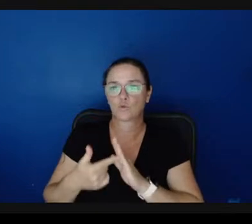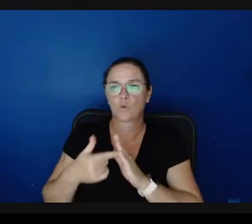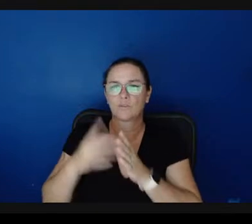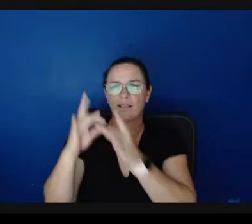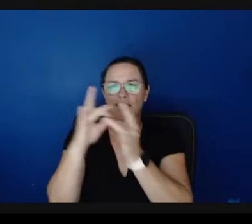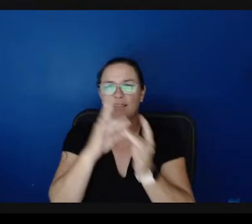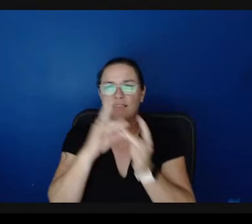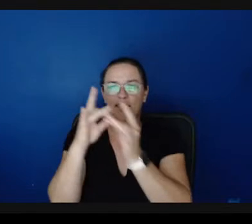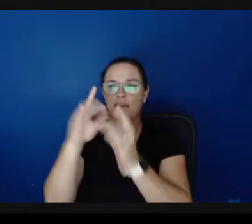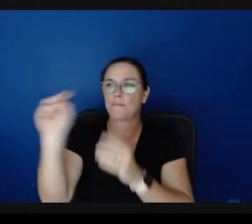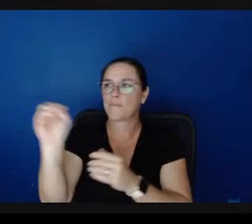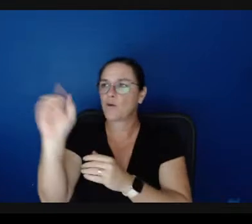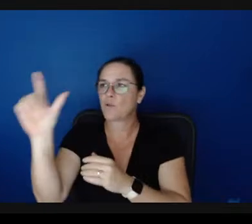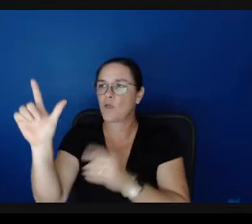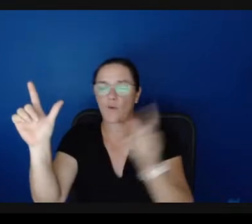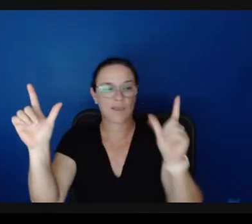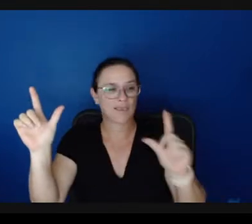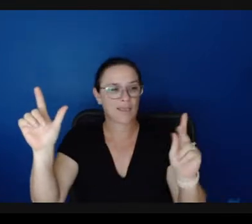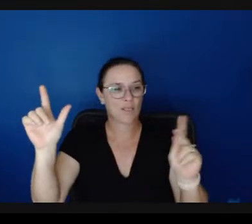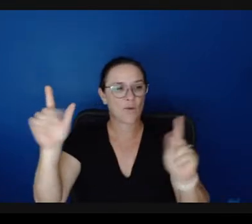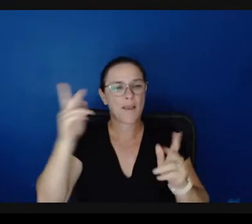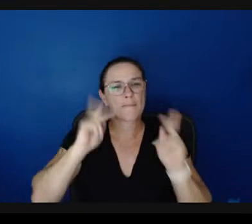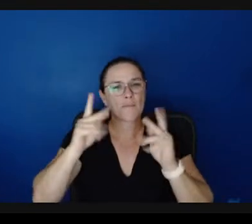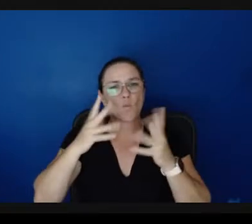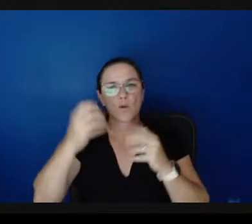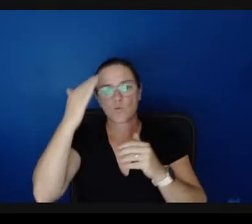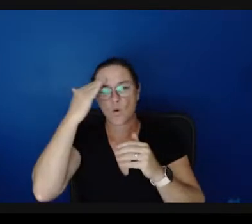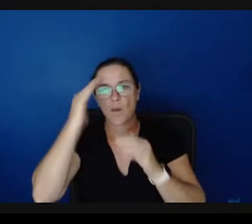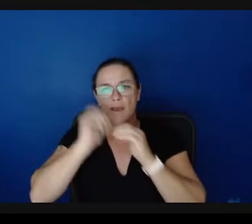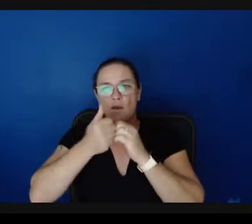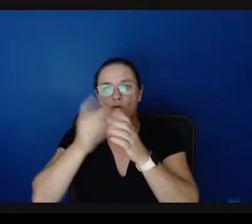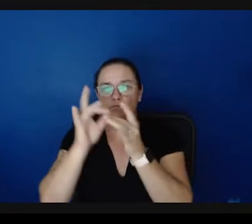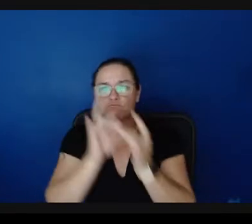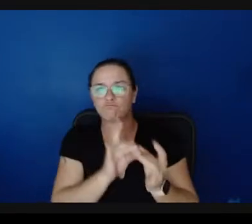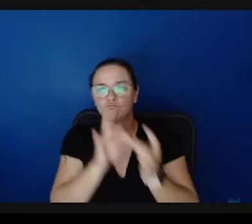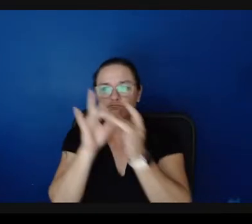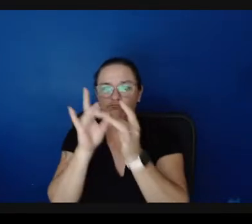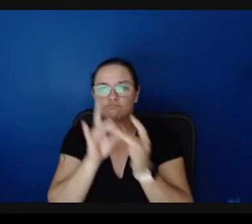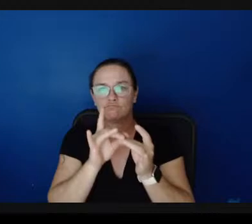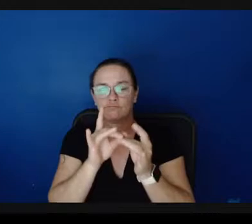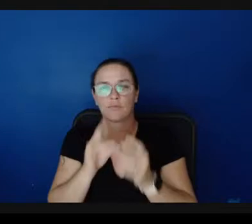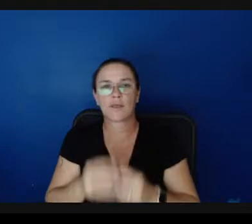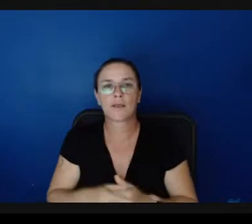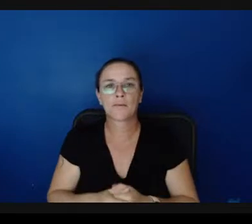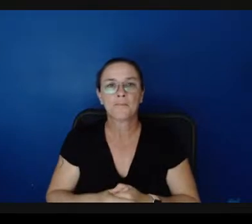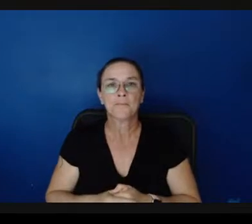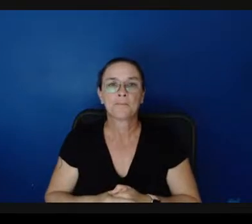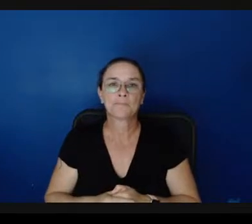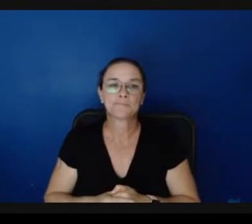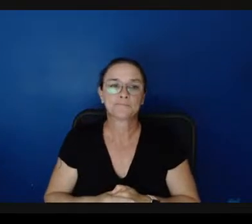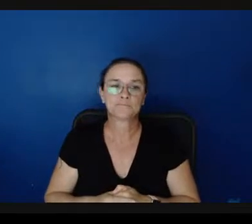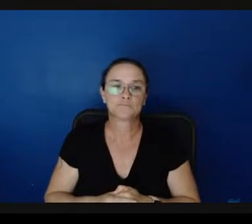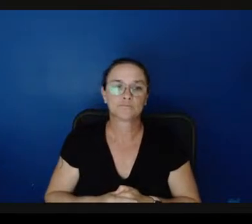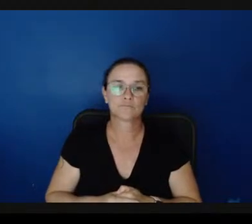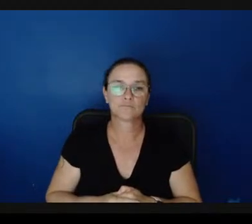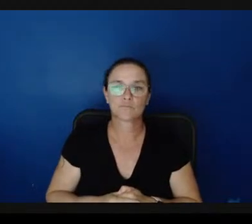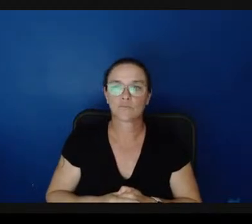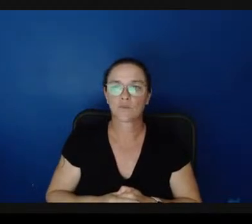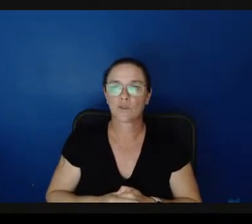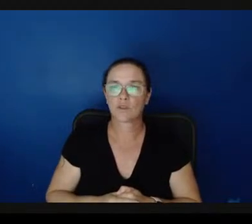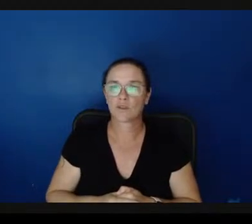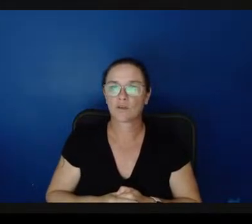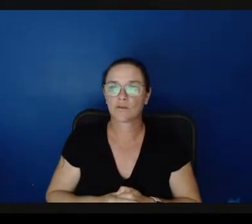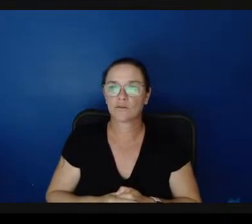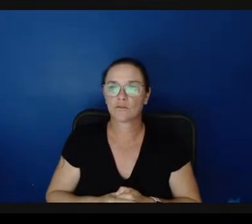connection? It's a question we hear a lot. We've talked about it before. We'll just refresh the usual talking points in case